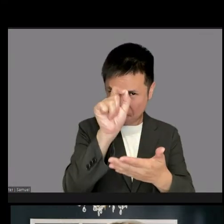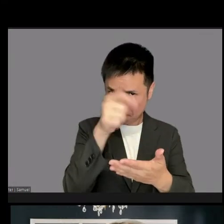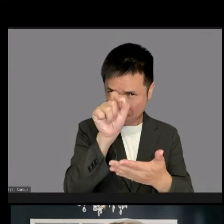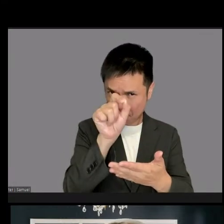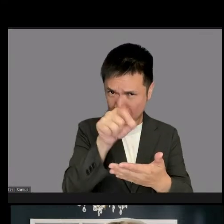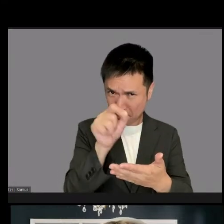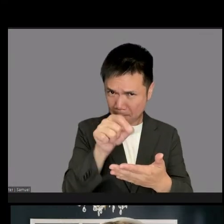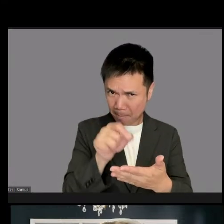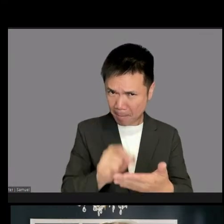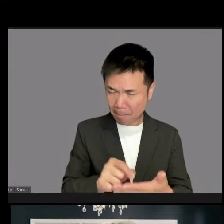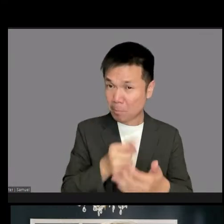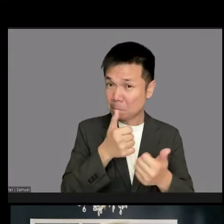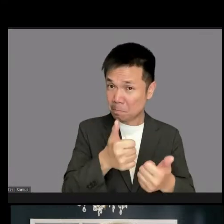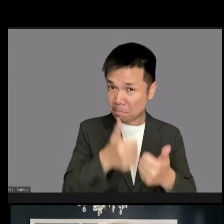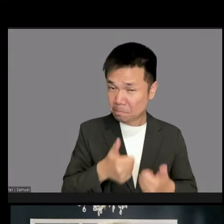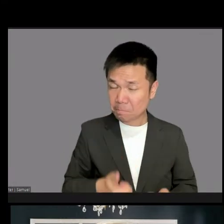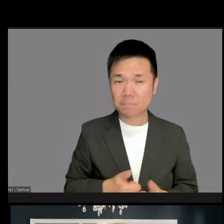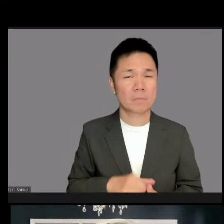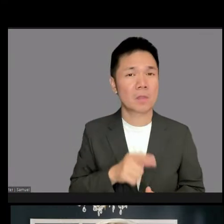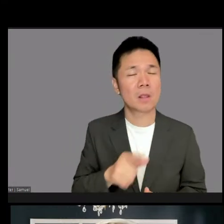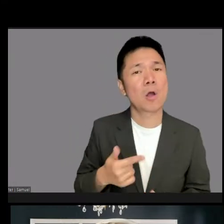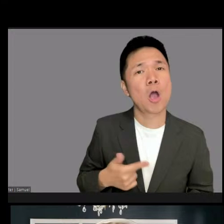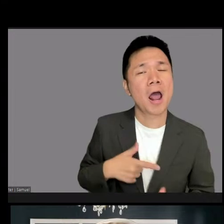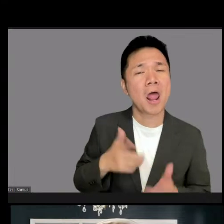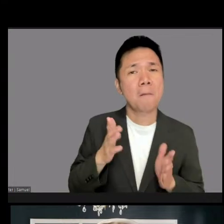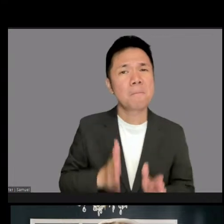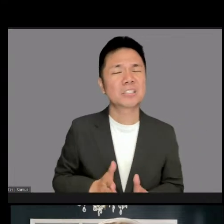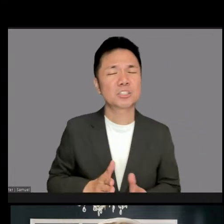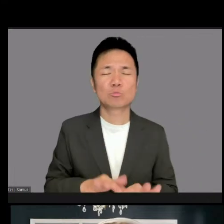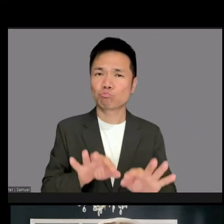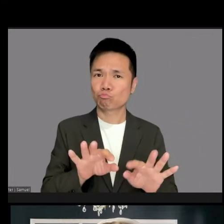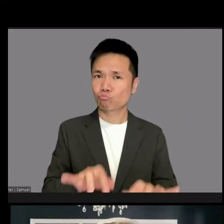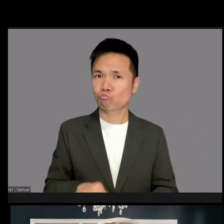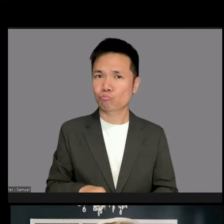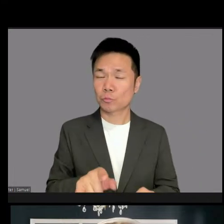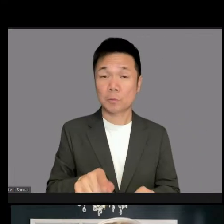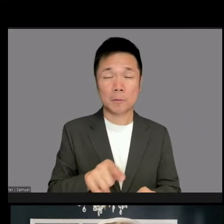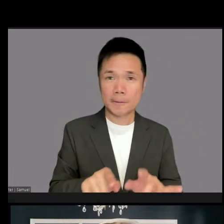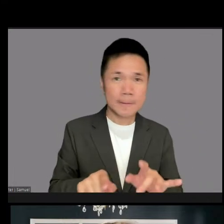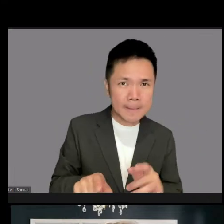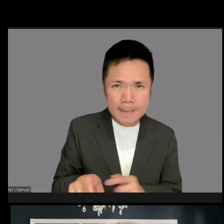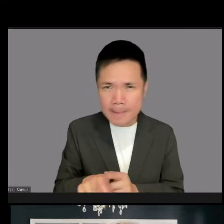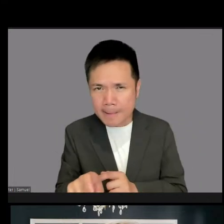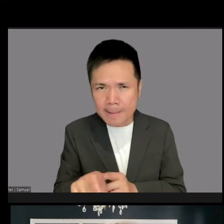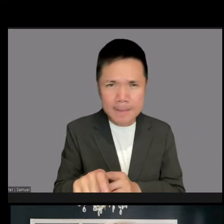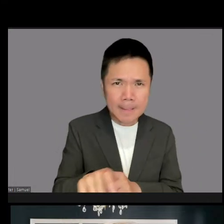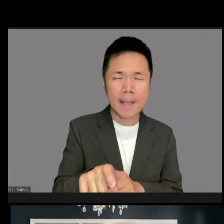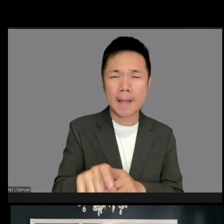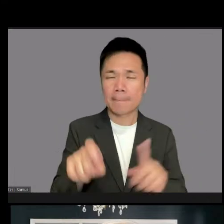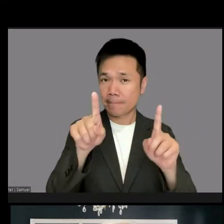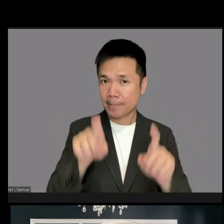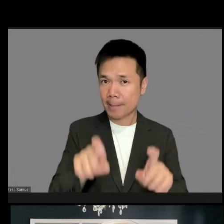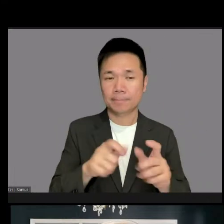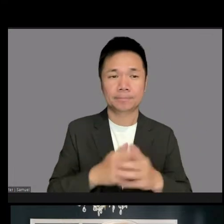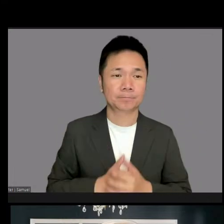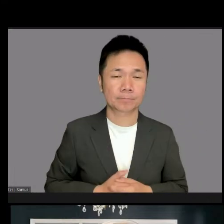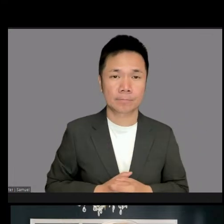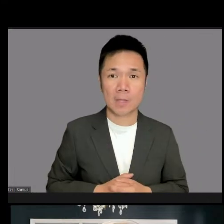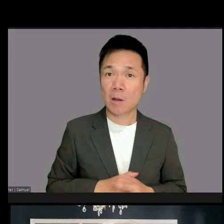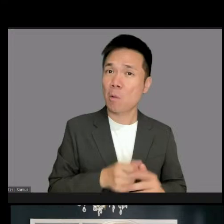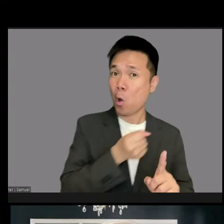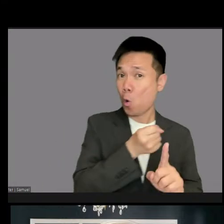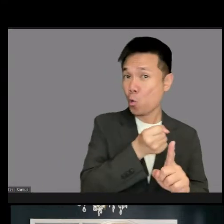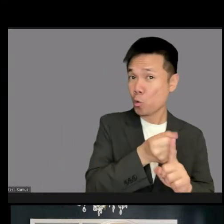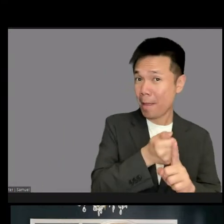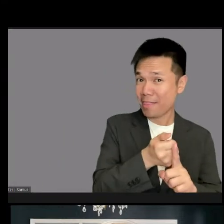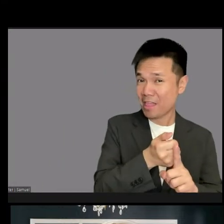purpose of simulating the experience of what a real user would go through as they're navigating your website. Unlike automated testing, which